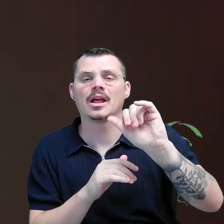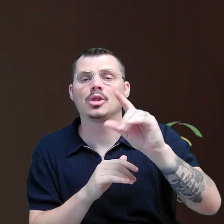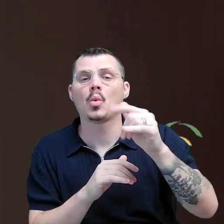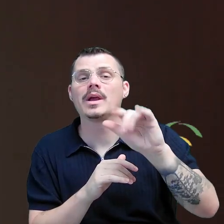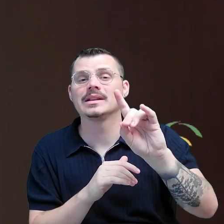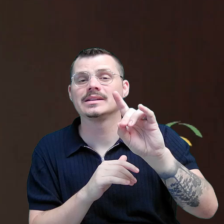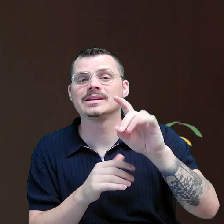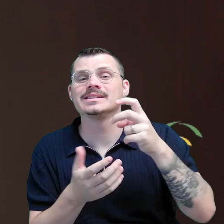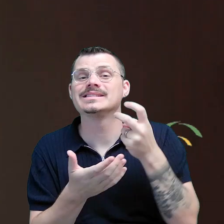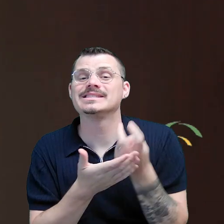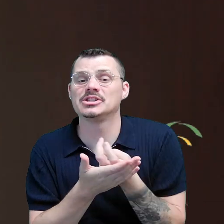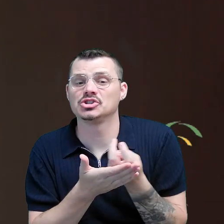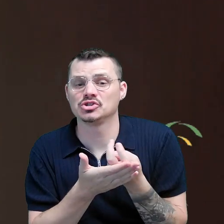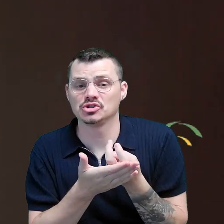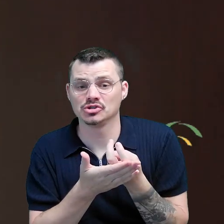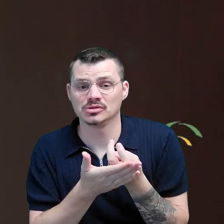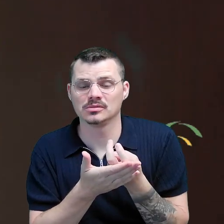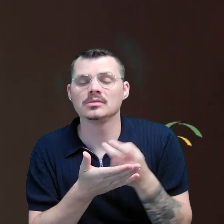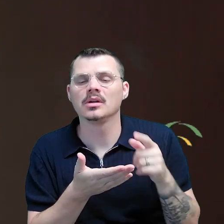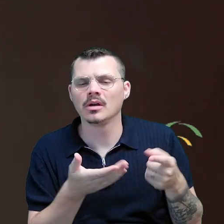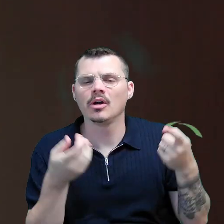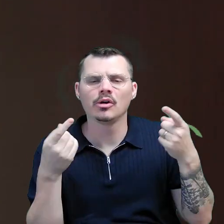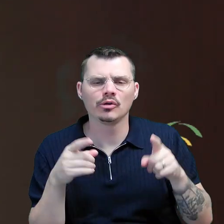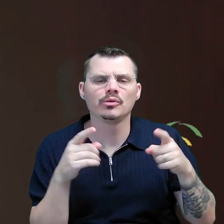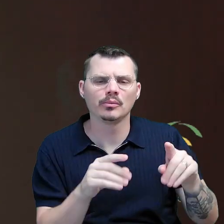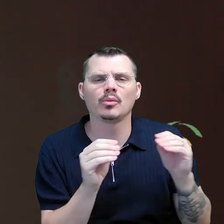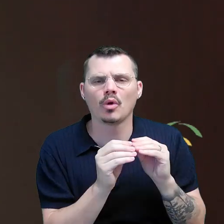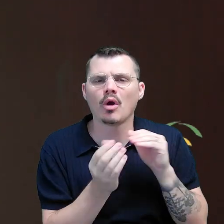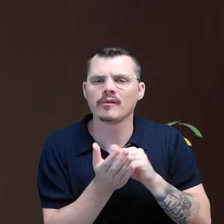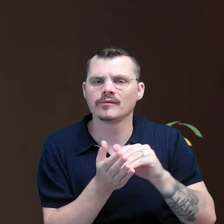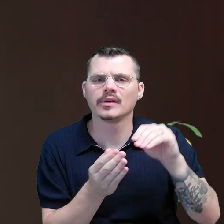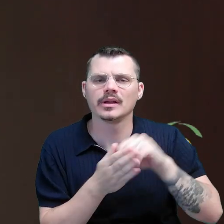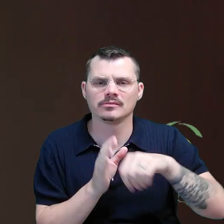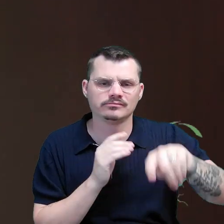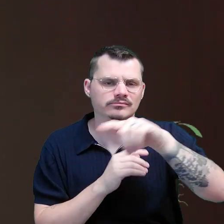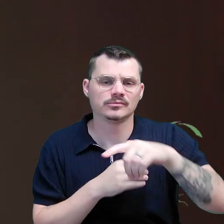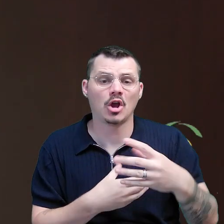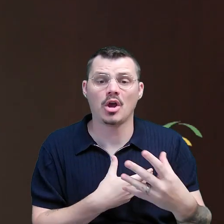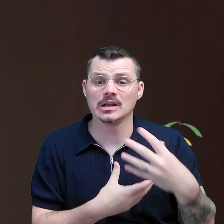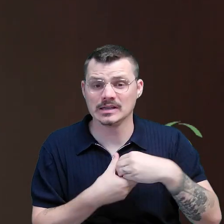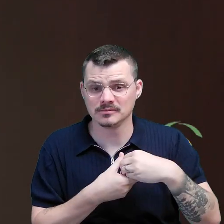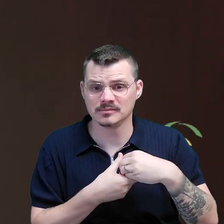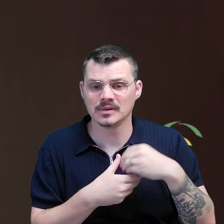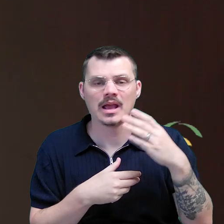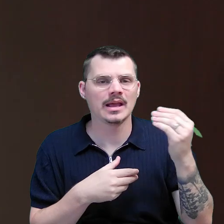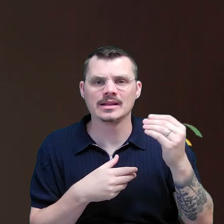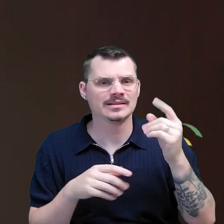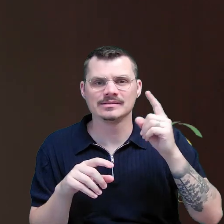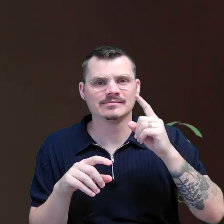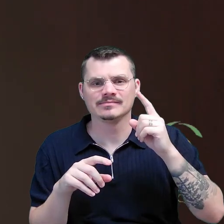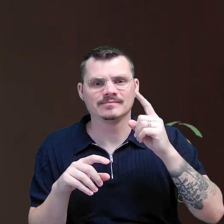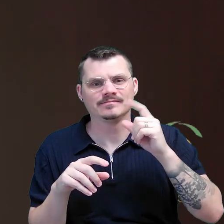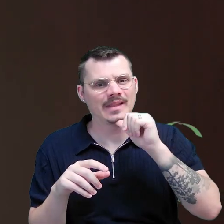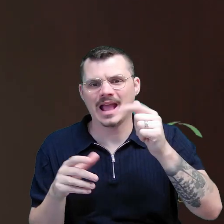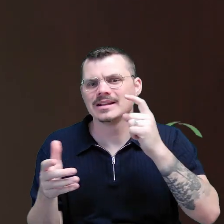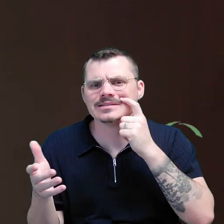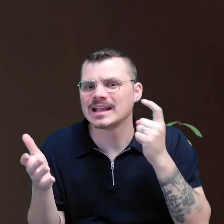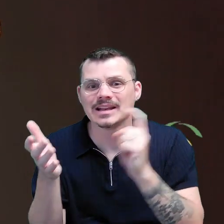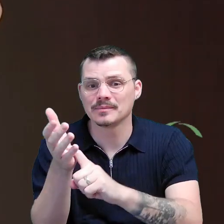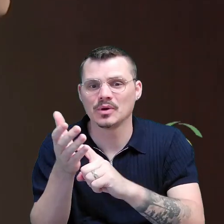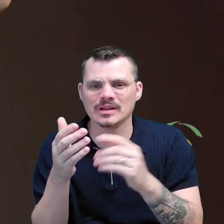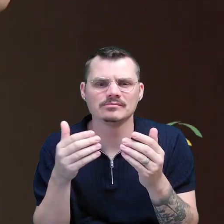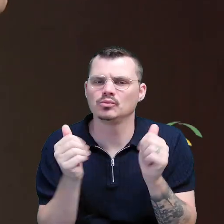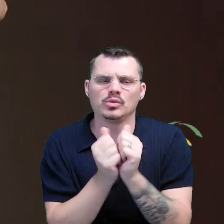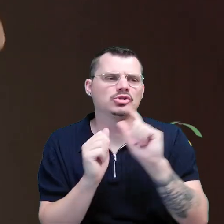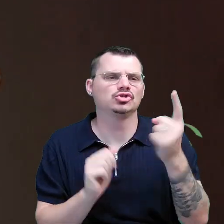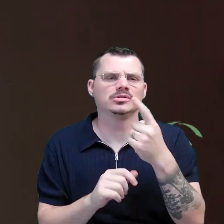seizures. These occur much more often in people with autism, and they are not detectable with